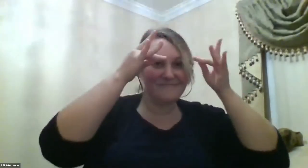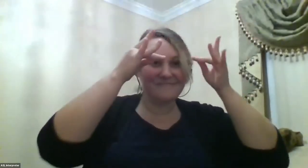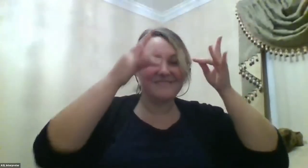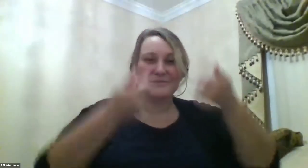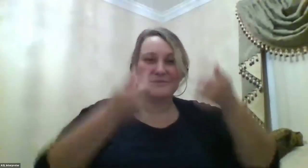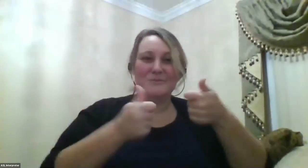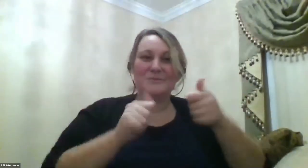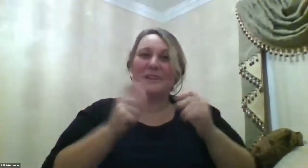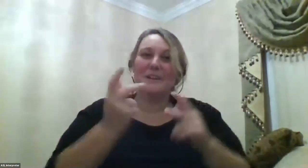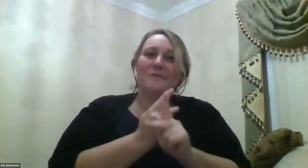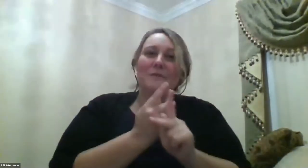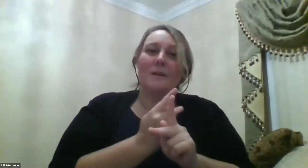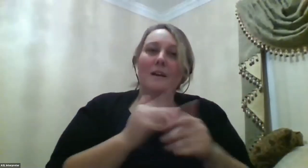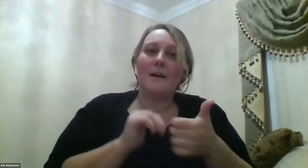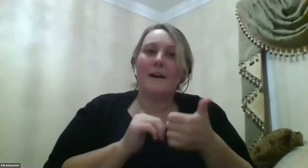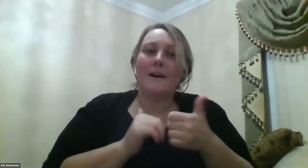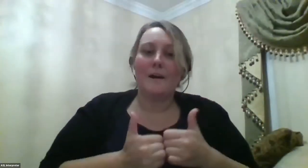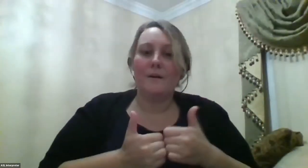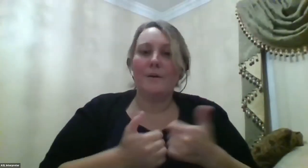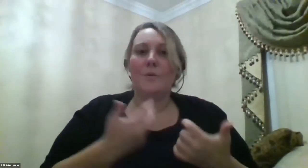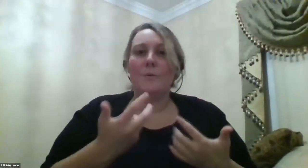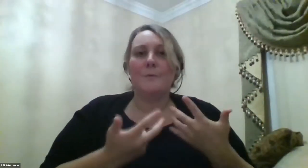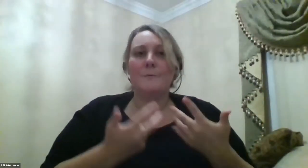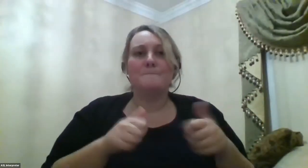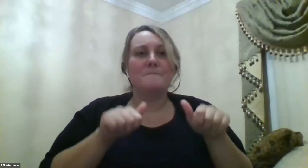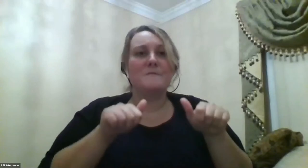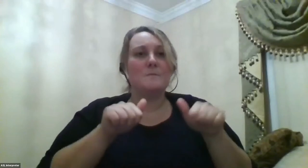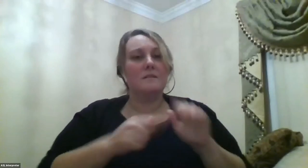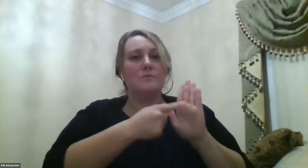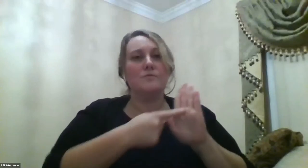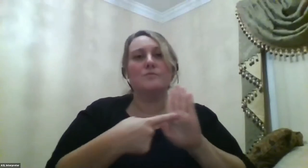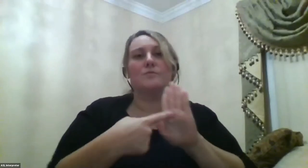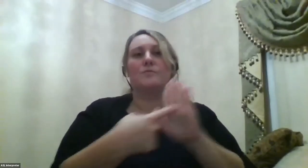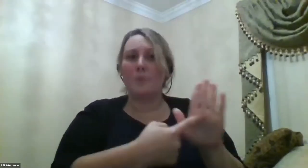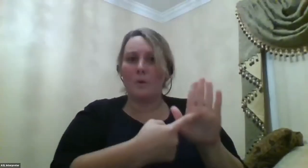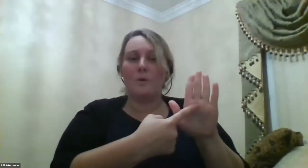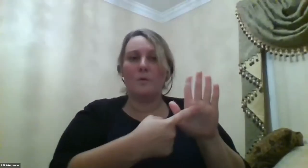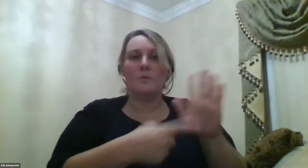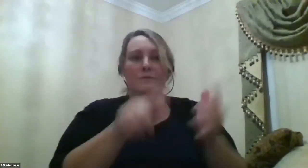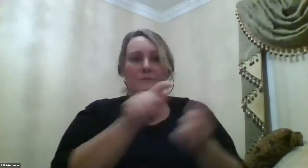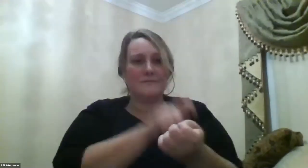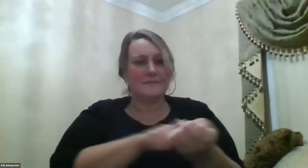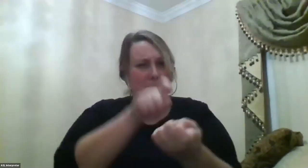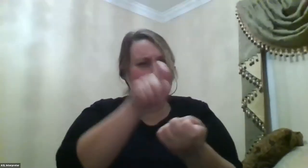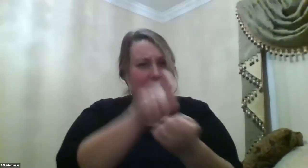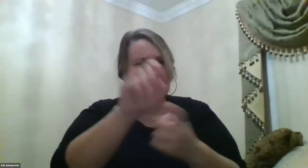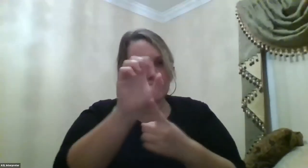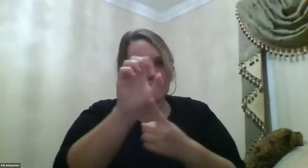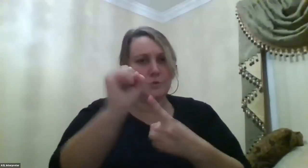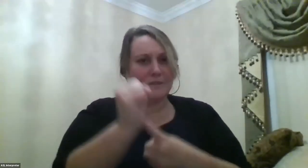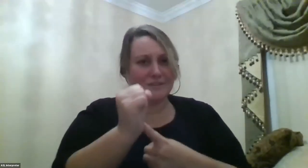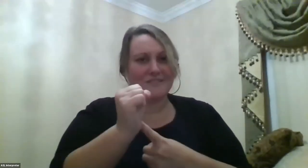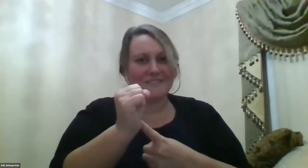get to like the, the specificity of a situation where